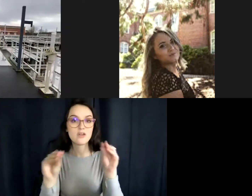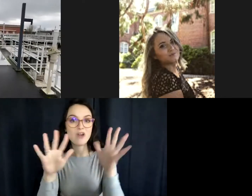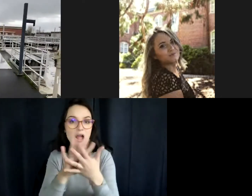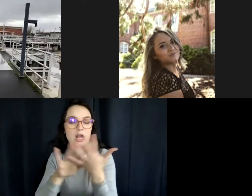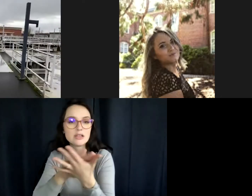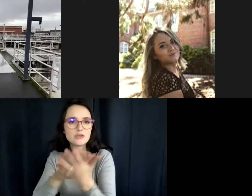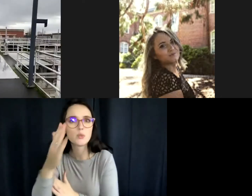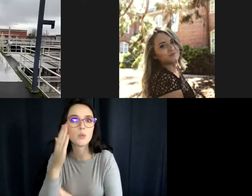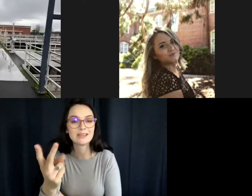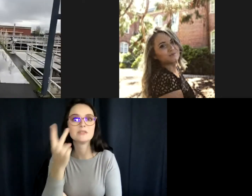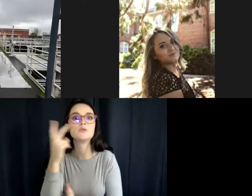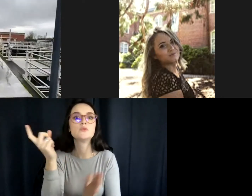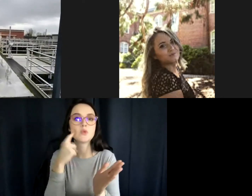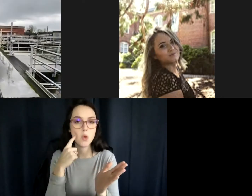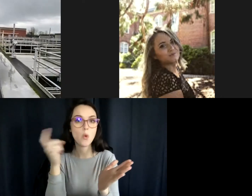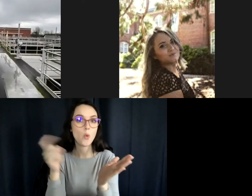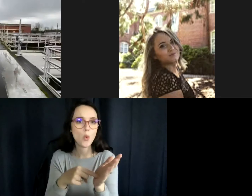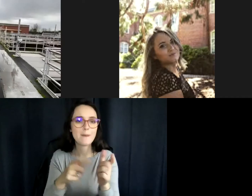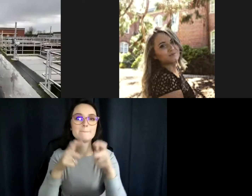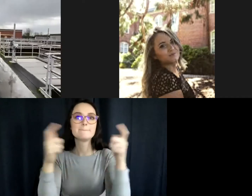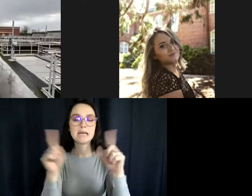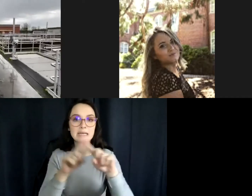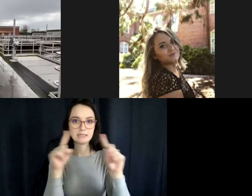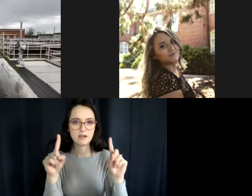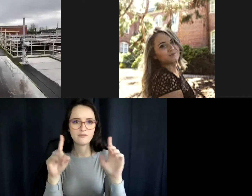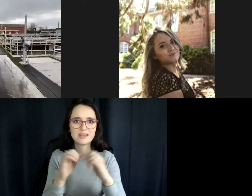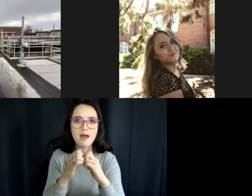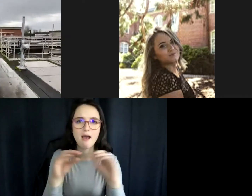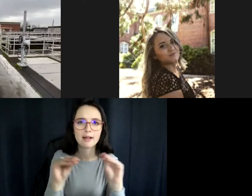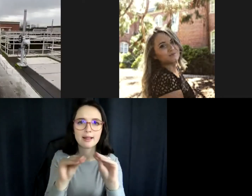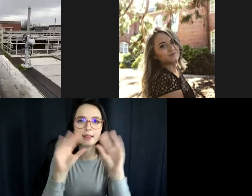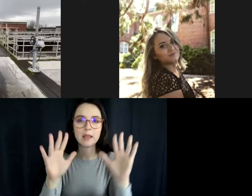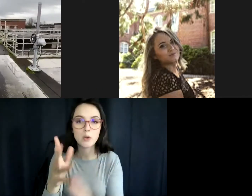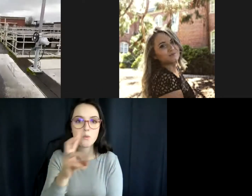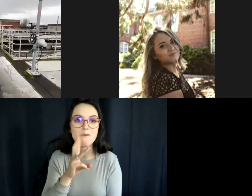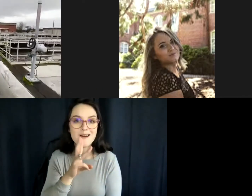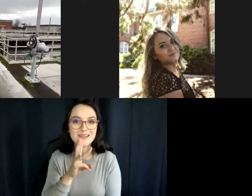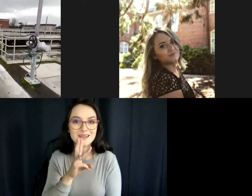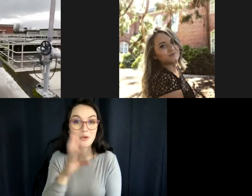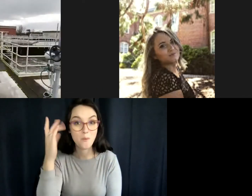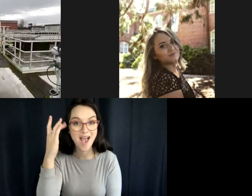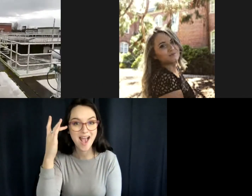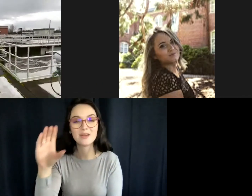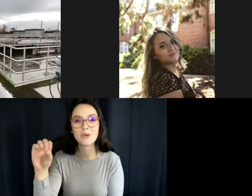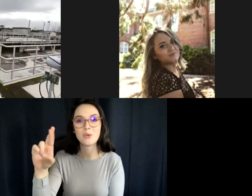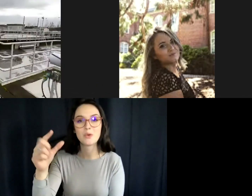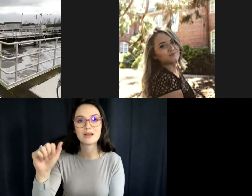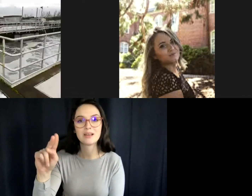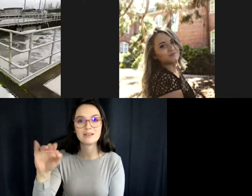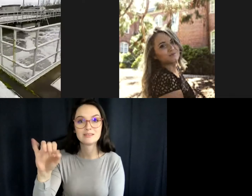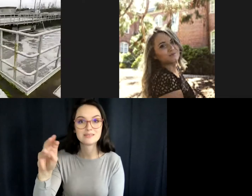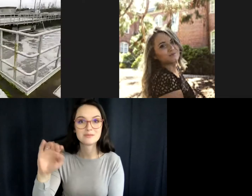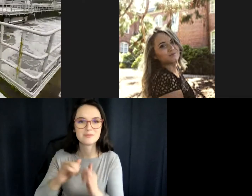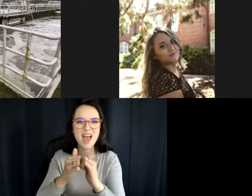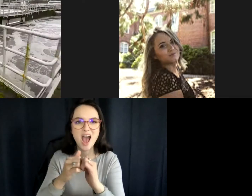know, less people living along the rivers and waste would go in, the water would clean it eventually with the same